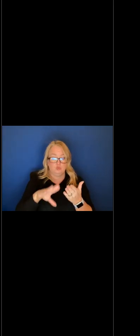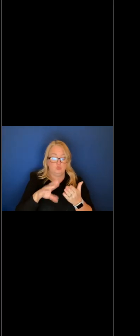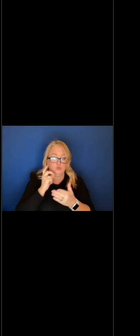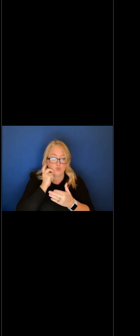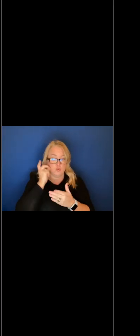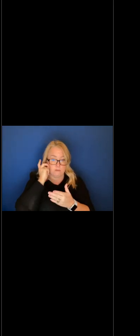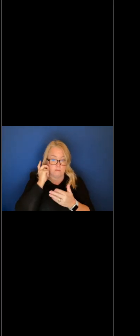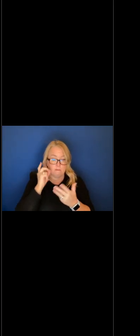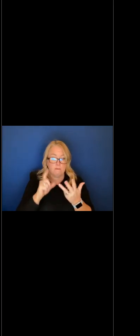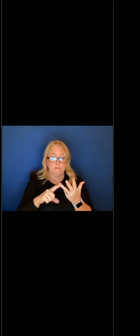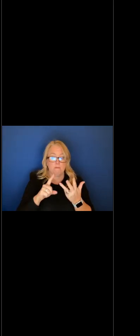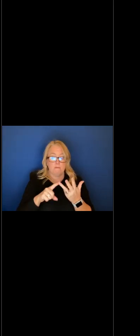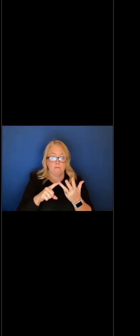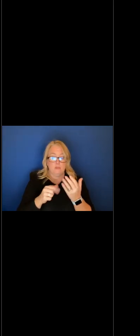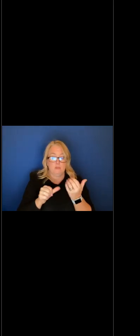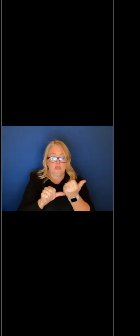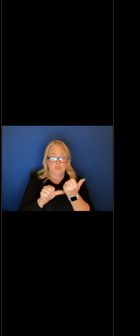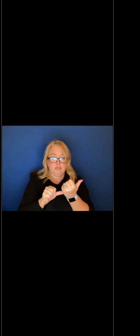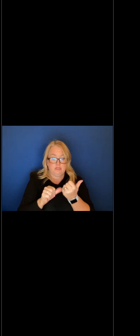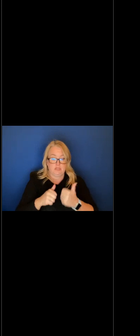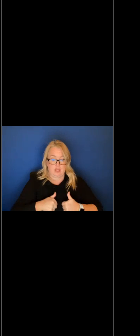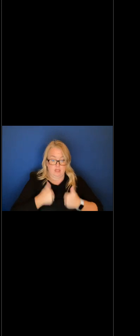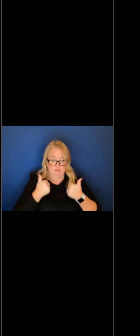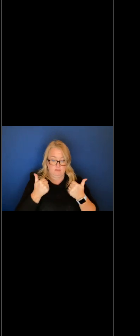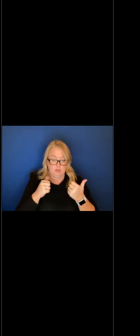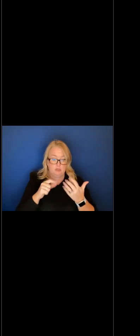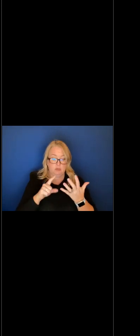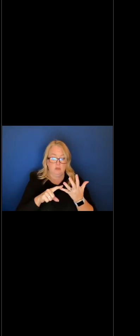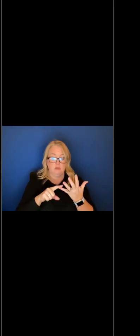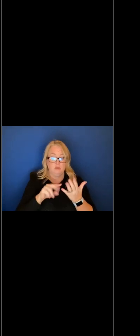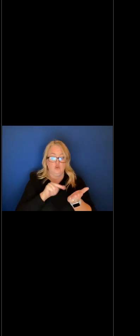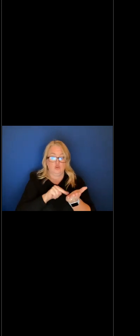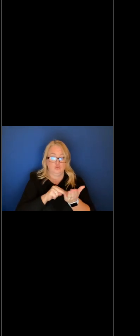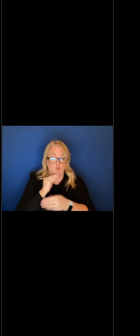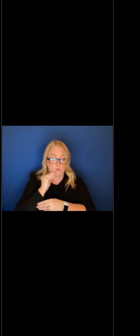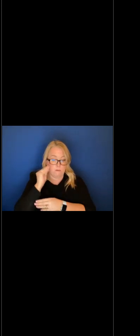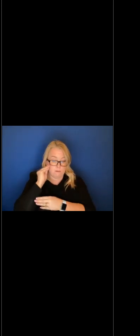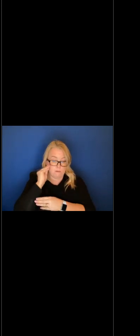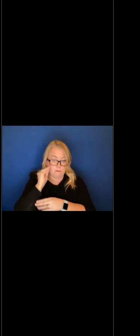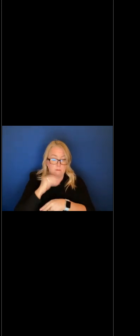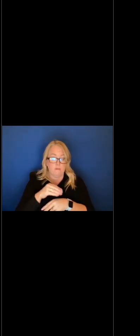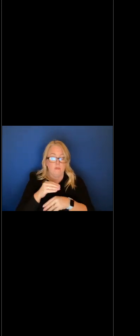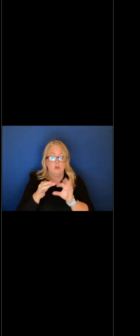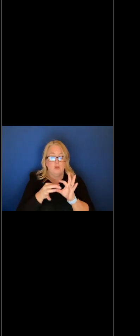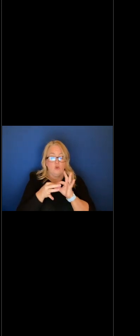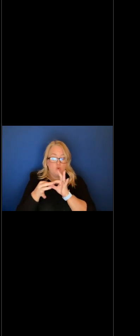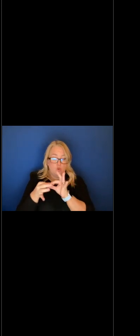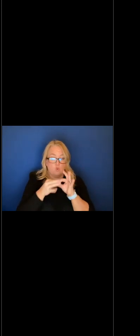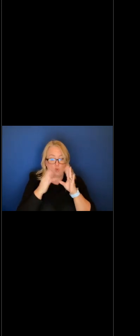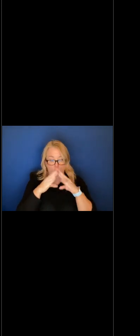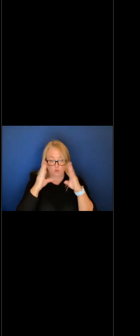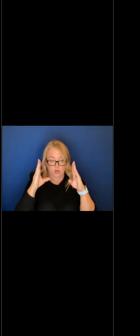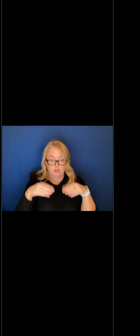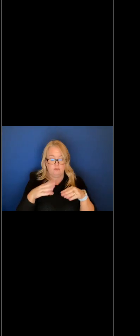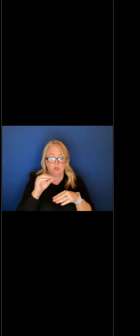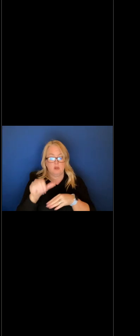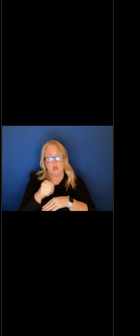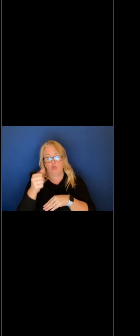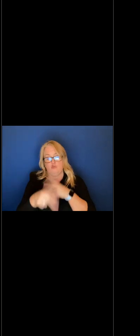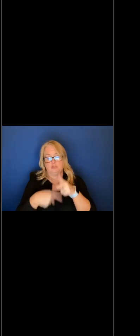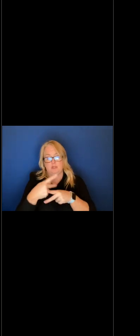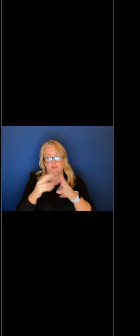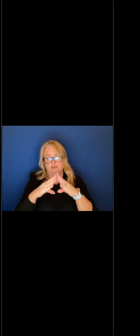student dormitories, assisted living, nursing homes, cooperatives, and other types